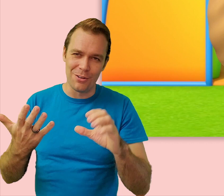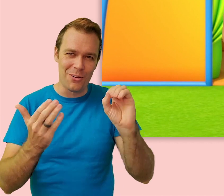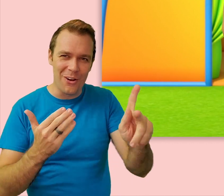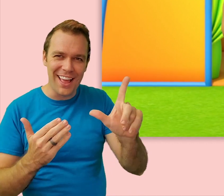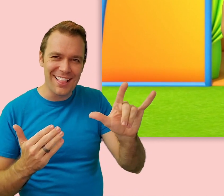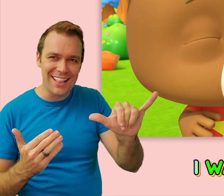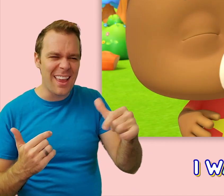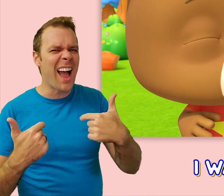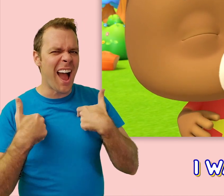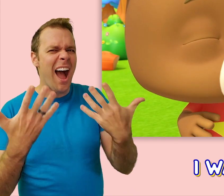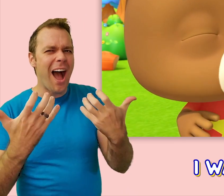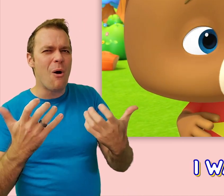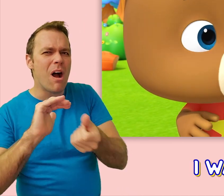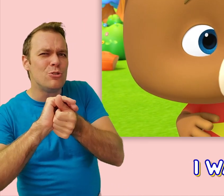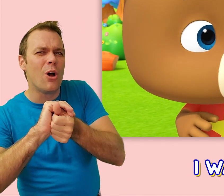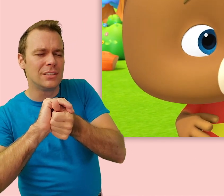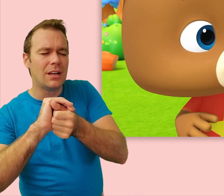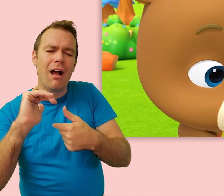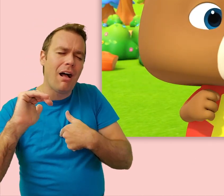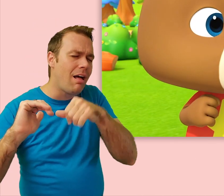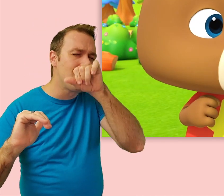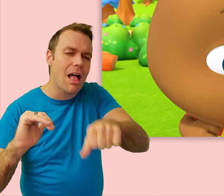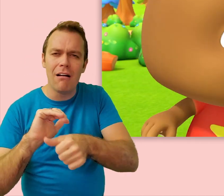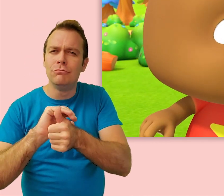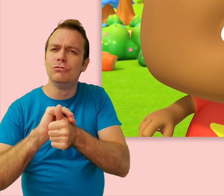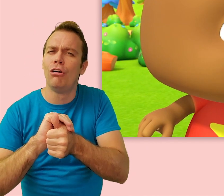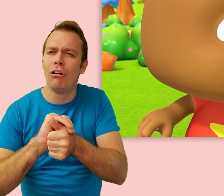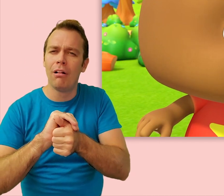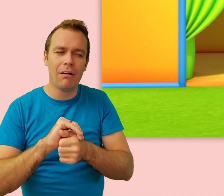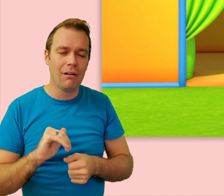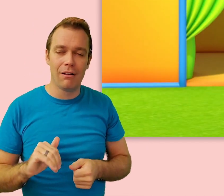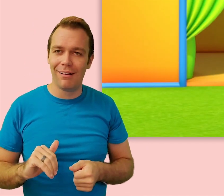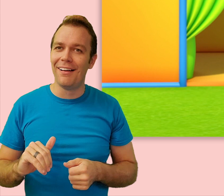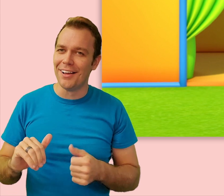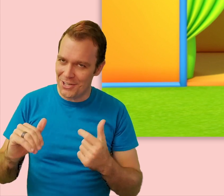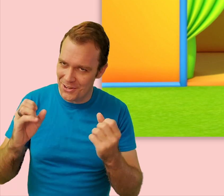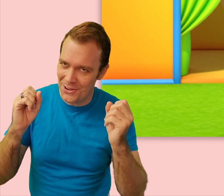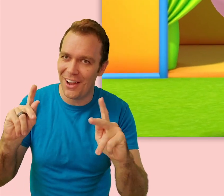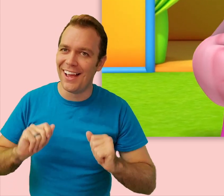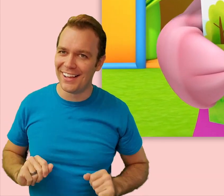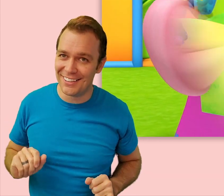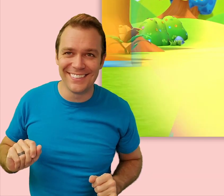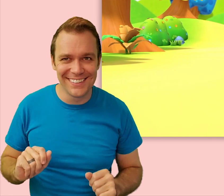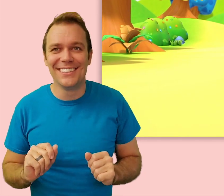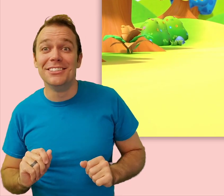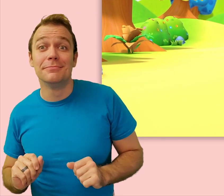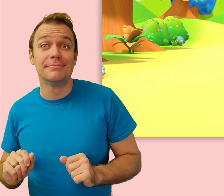Okay, Lily. I want to be the tortoise. I love turtles. Well, here